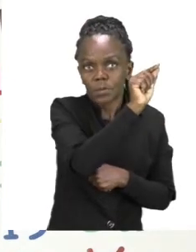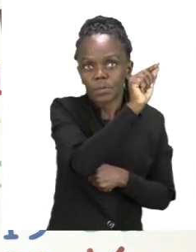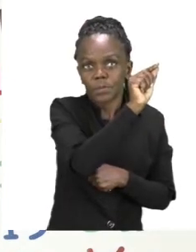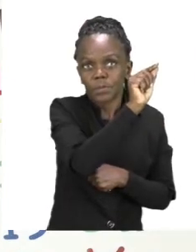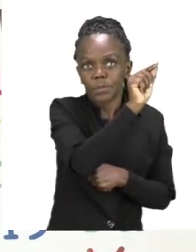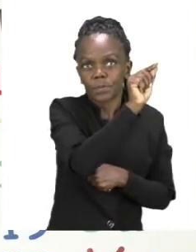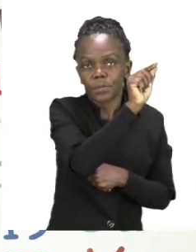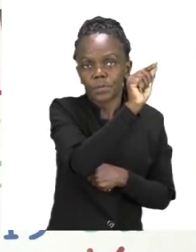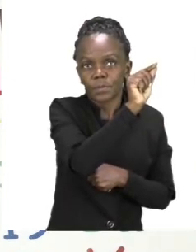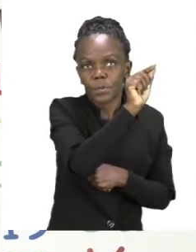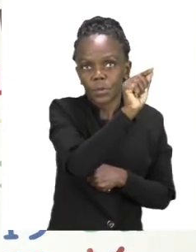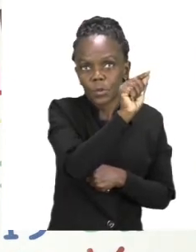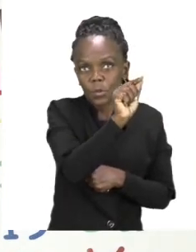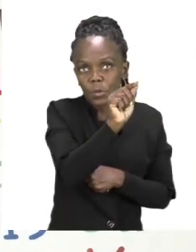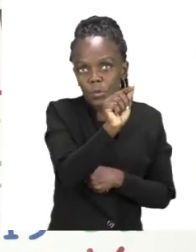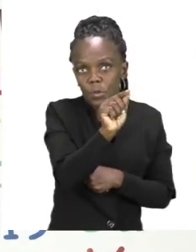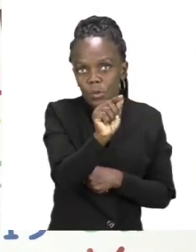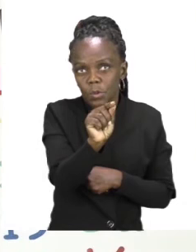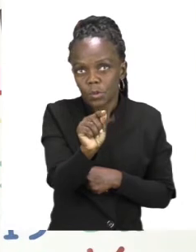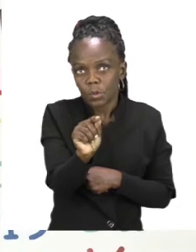you started and say